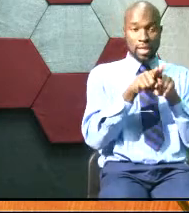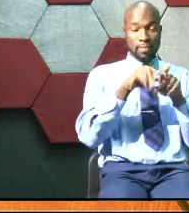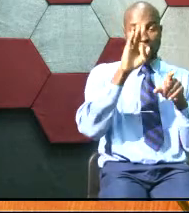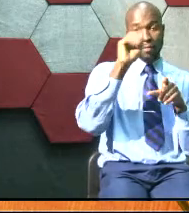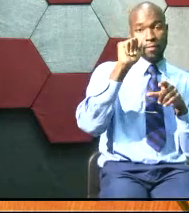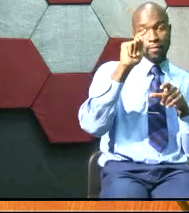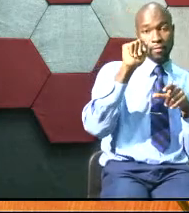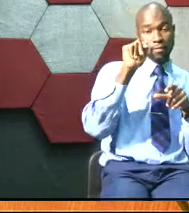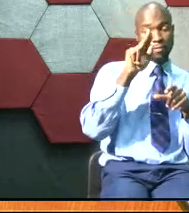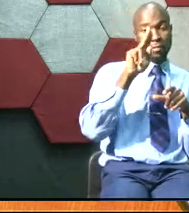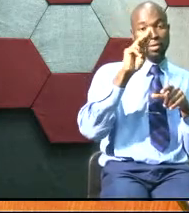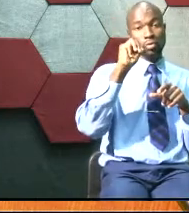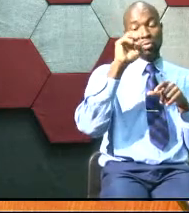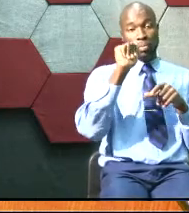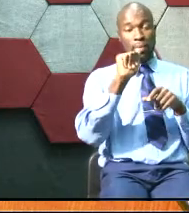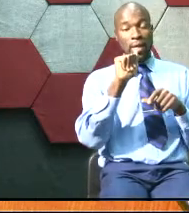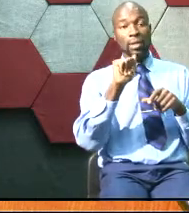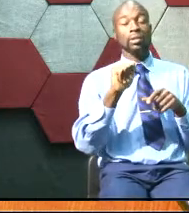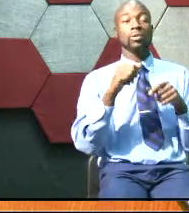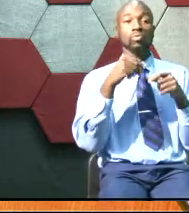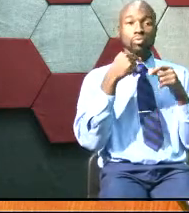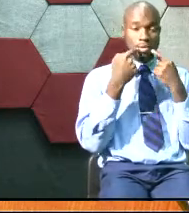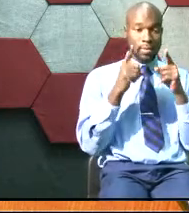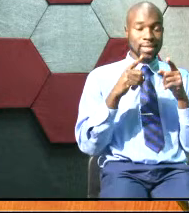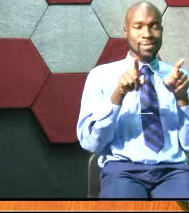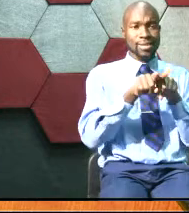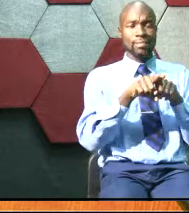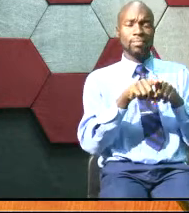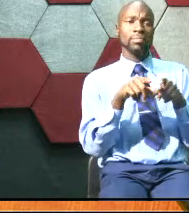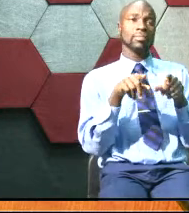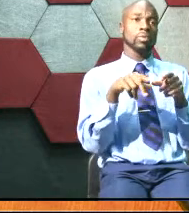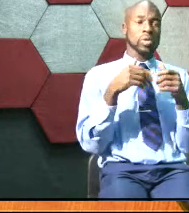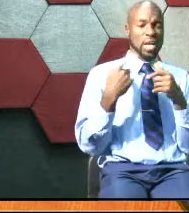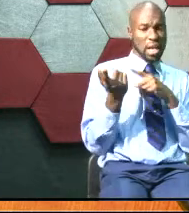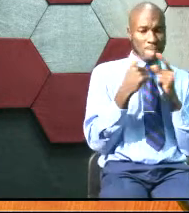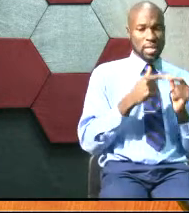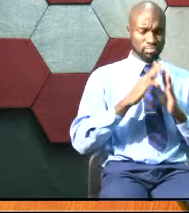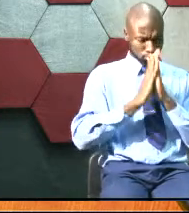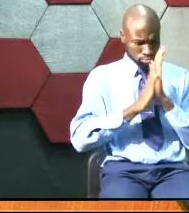Chege. So we are going to hear from him in a minute, and then we are coming to get excited